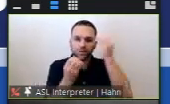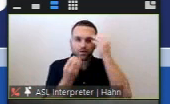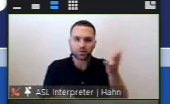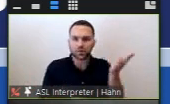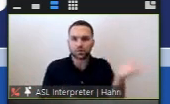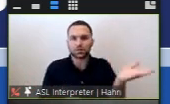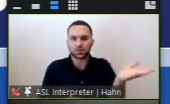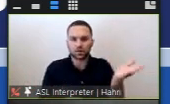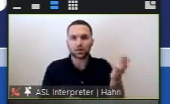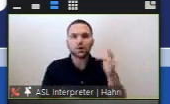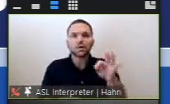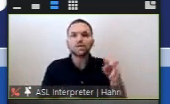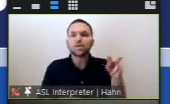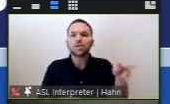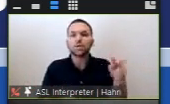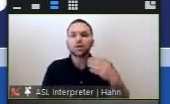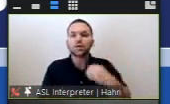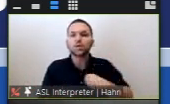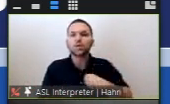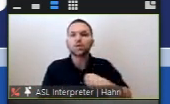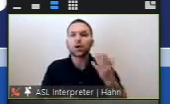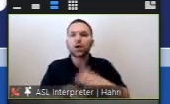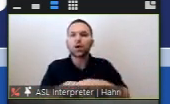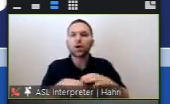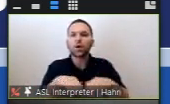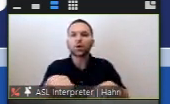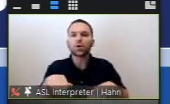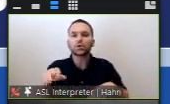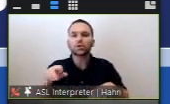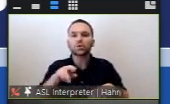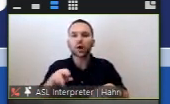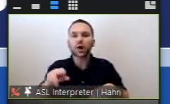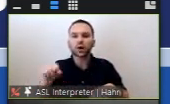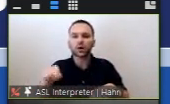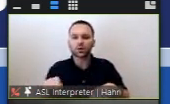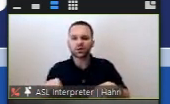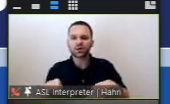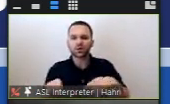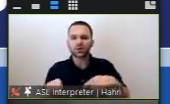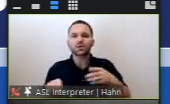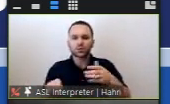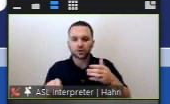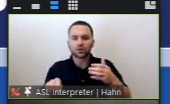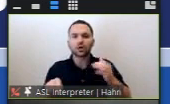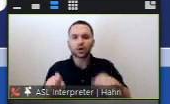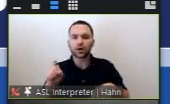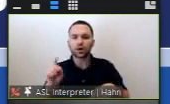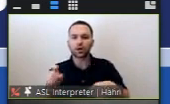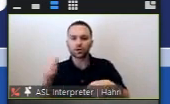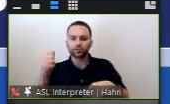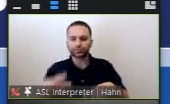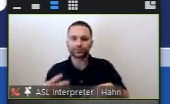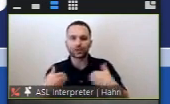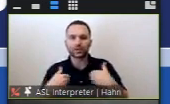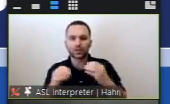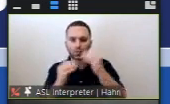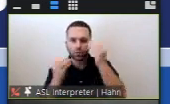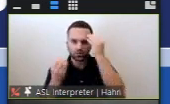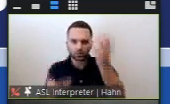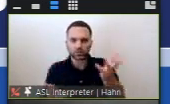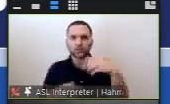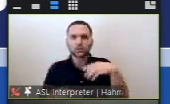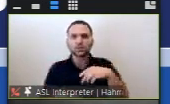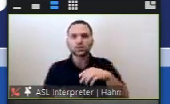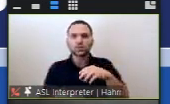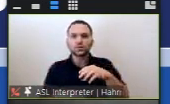box in the right-hand bottom corner. You can see for the week of 8/22, 2021, you'll see that those